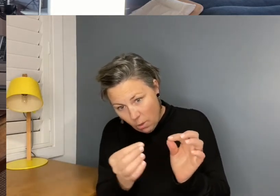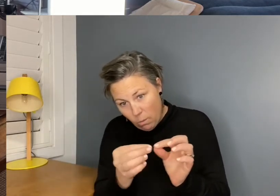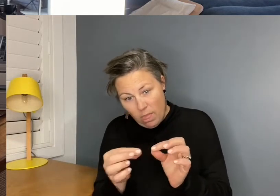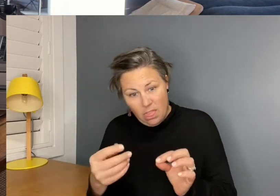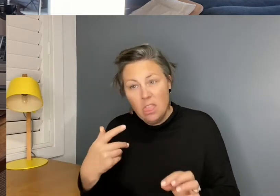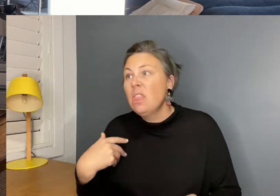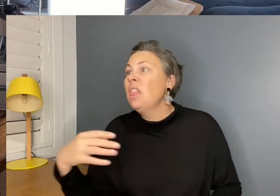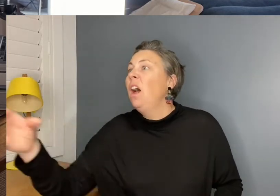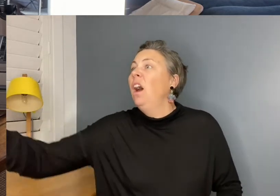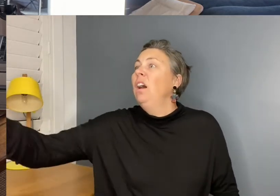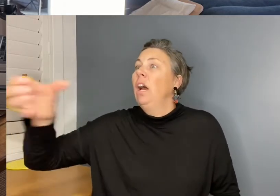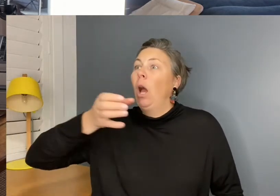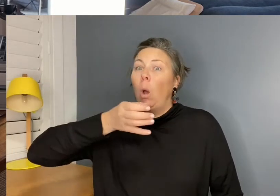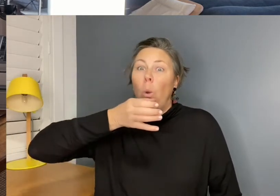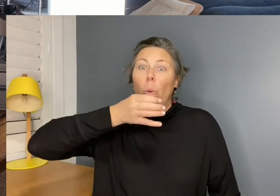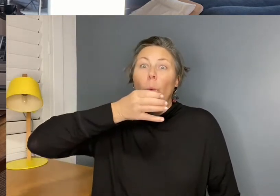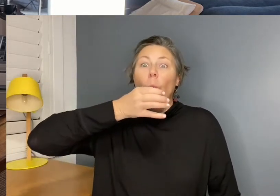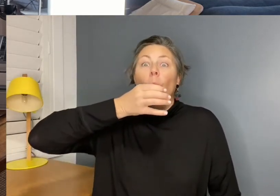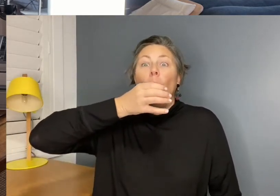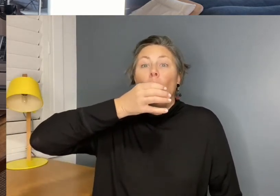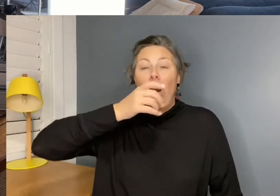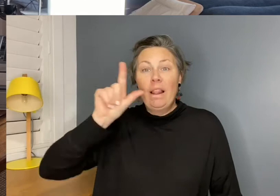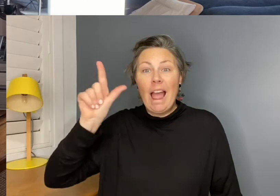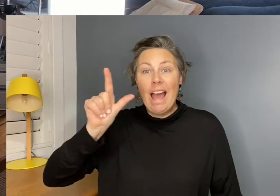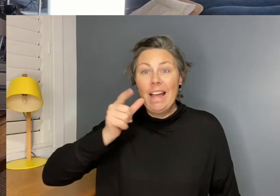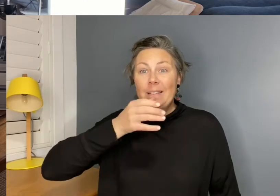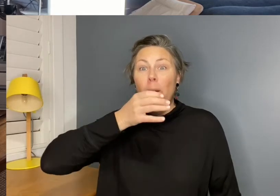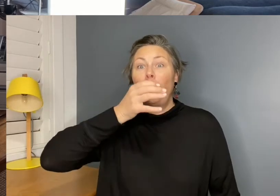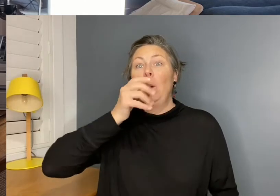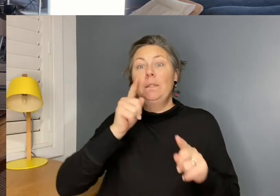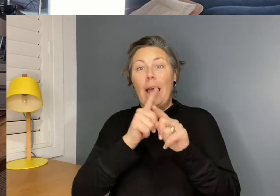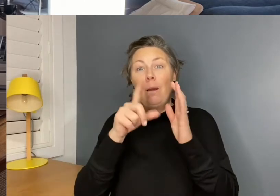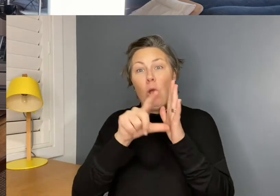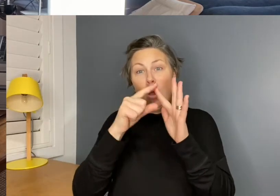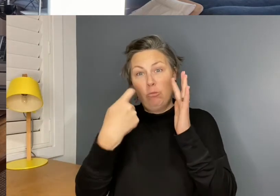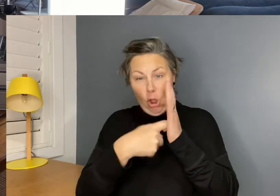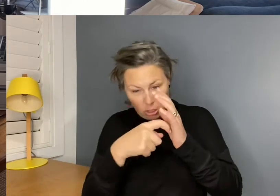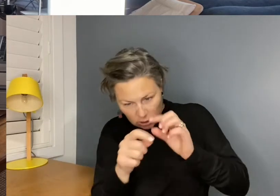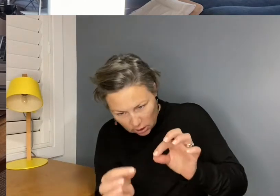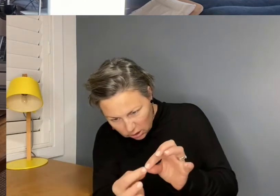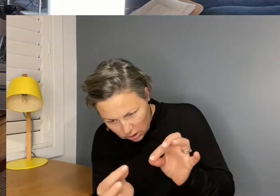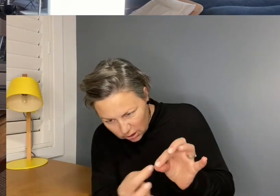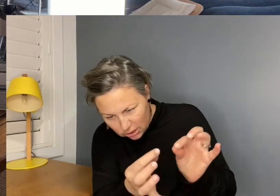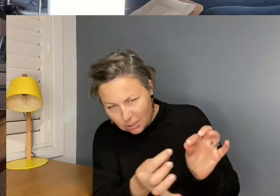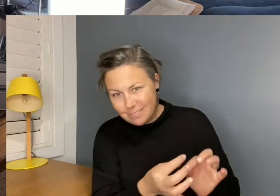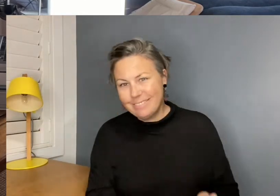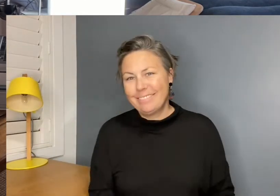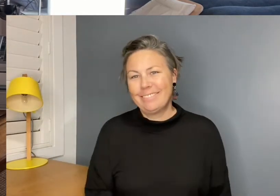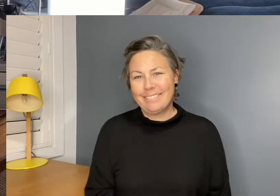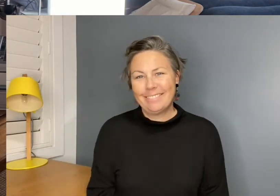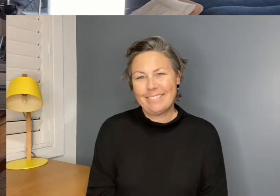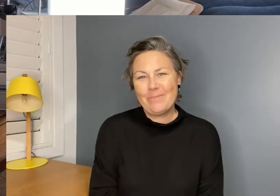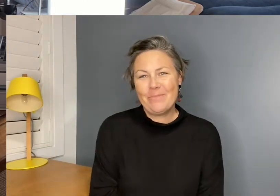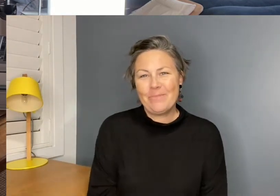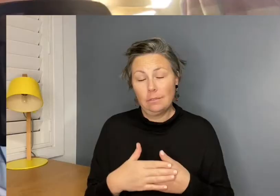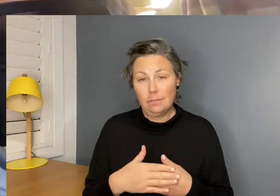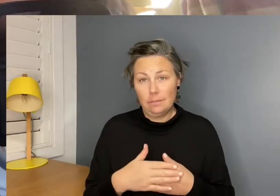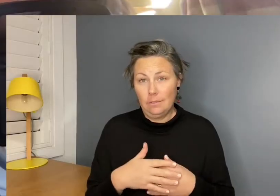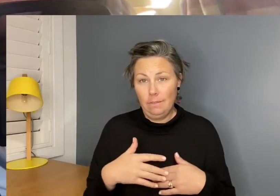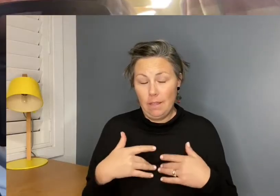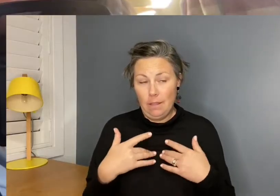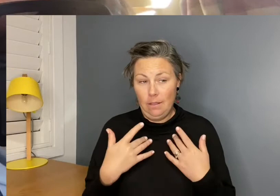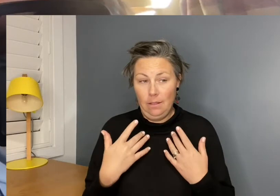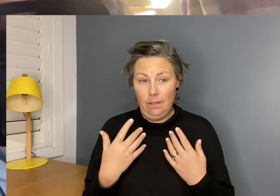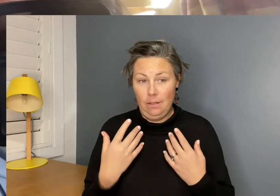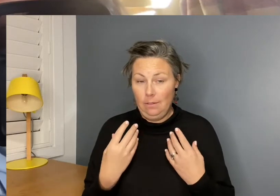stitching me up. So I had my legs up and having stitches, and he brought in coffees, and I was like, please give me a coffee. So I sat there drinking my latte while I was getting stitched up. We